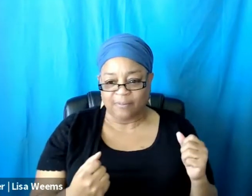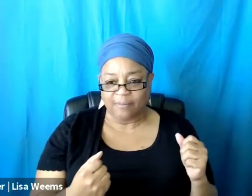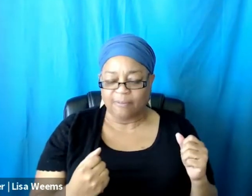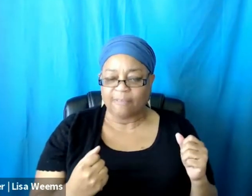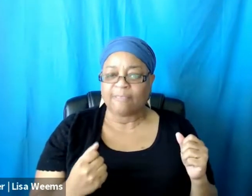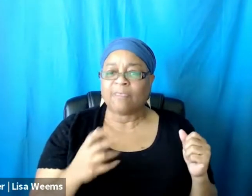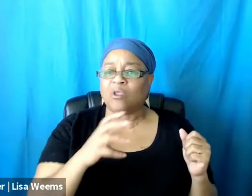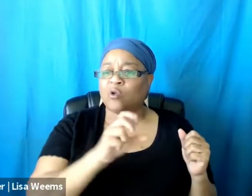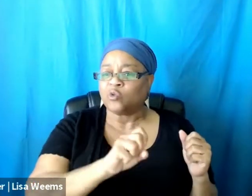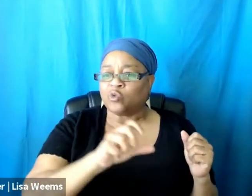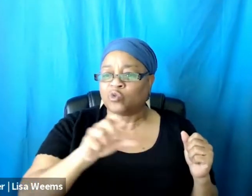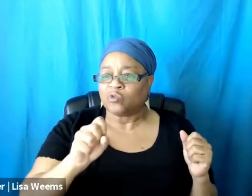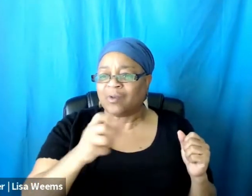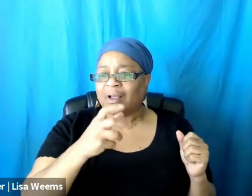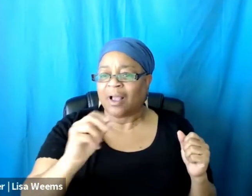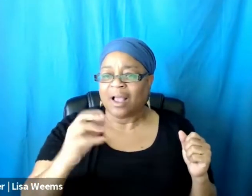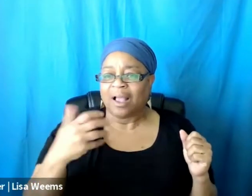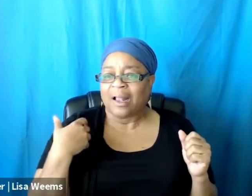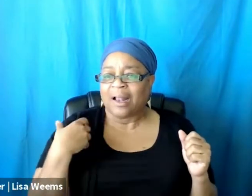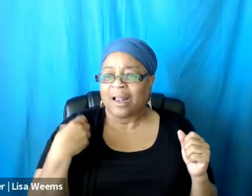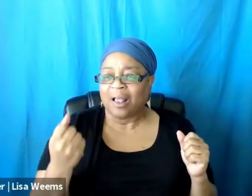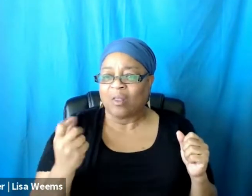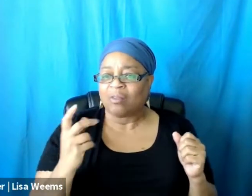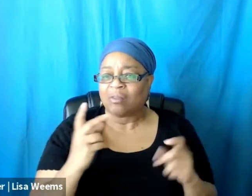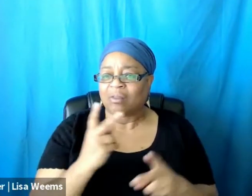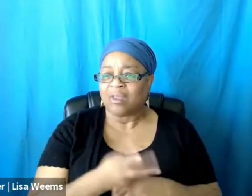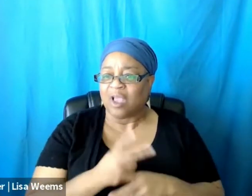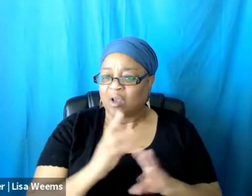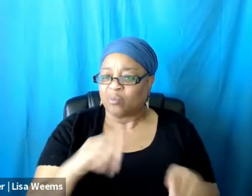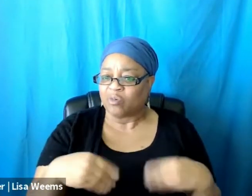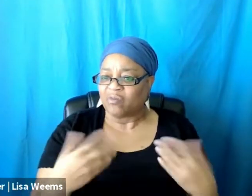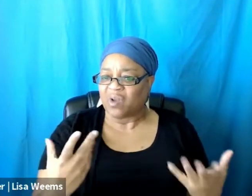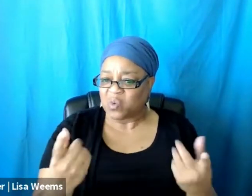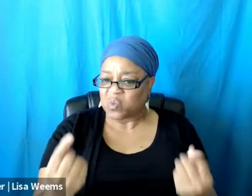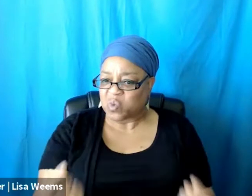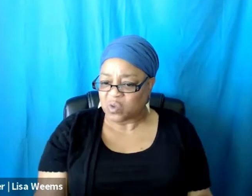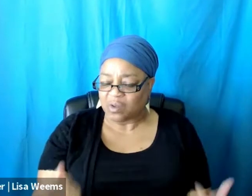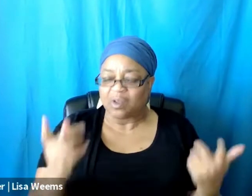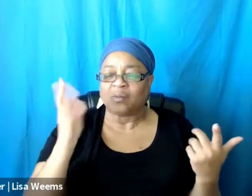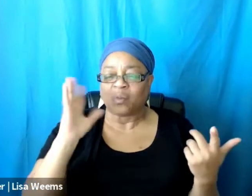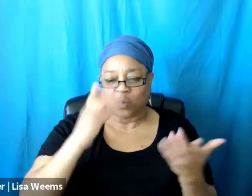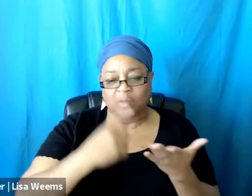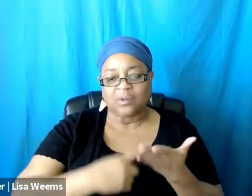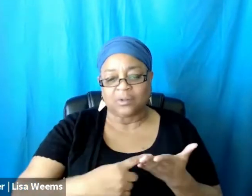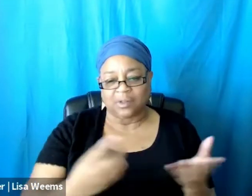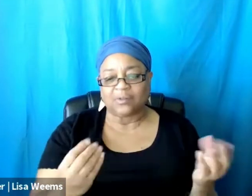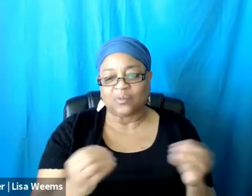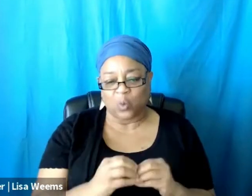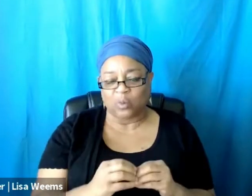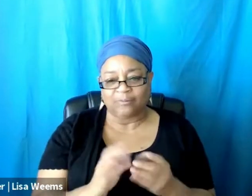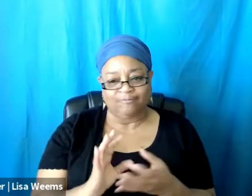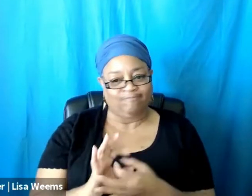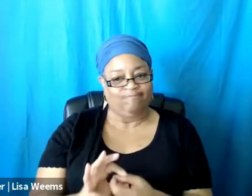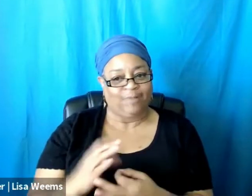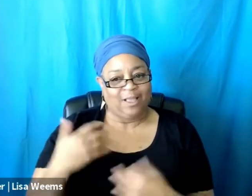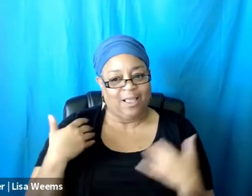social services providers do? And we'll be talking more about healthcare. As far as the Aging